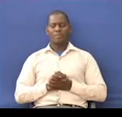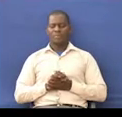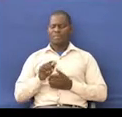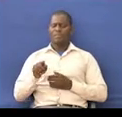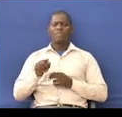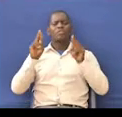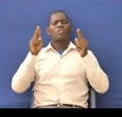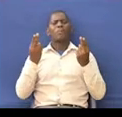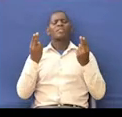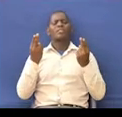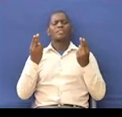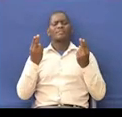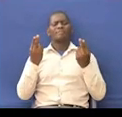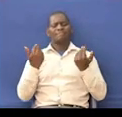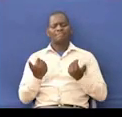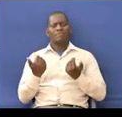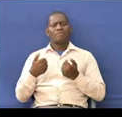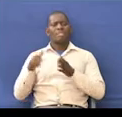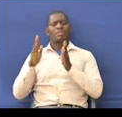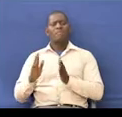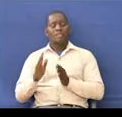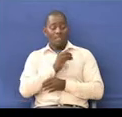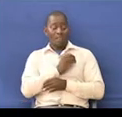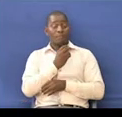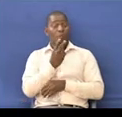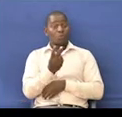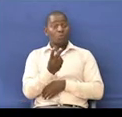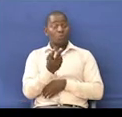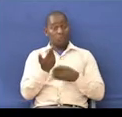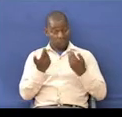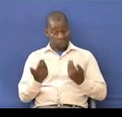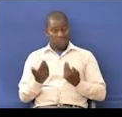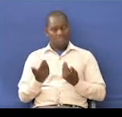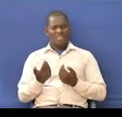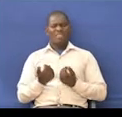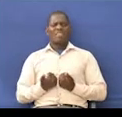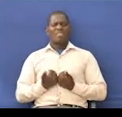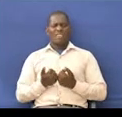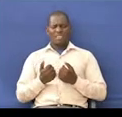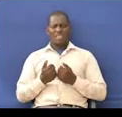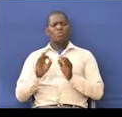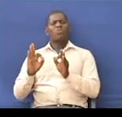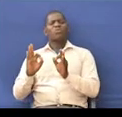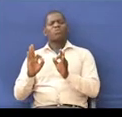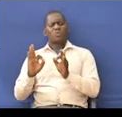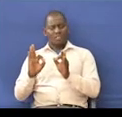topic is specifically for Form 2, but it is a good